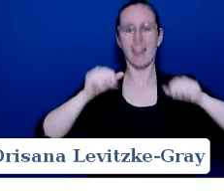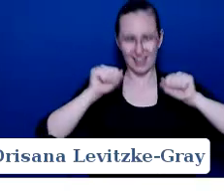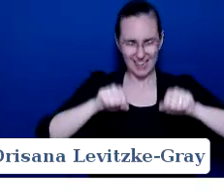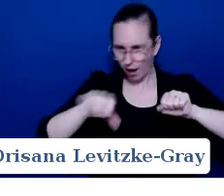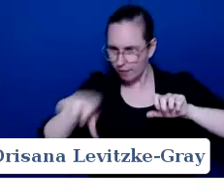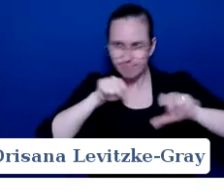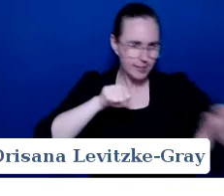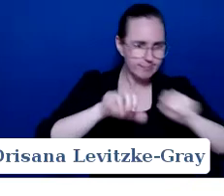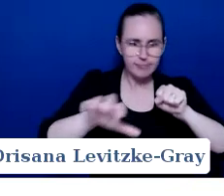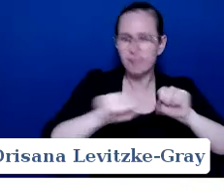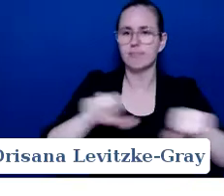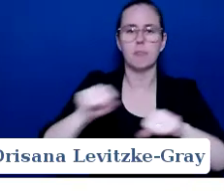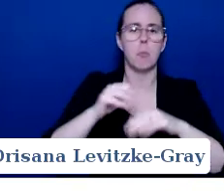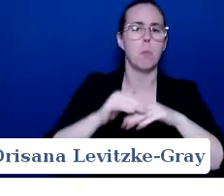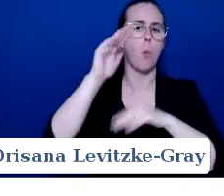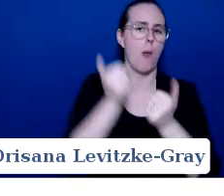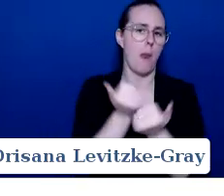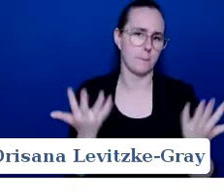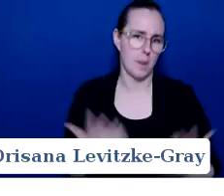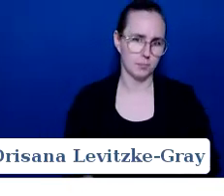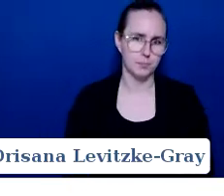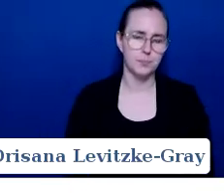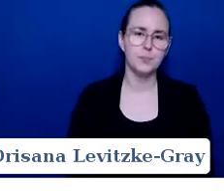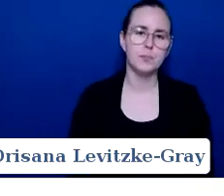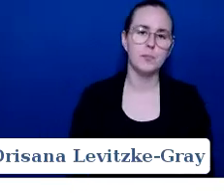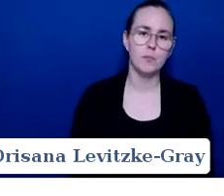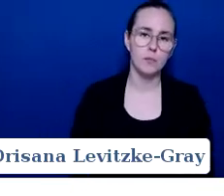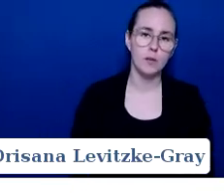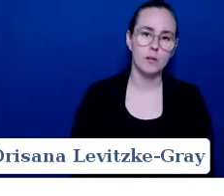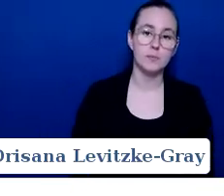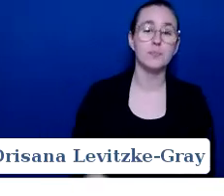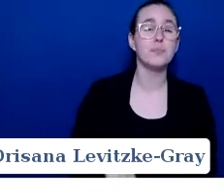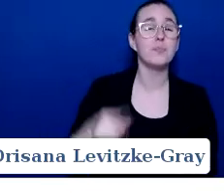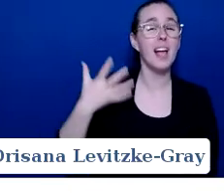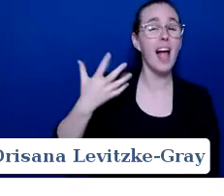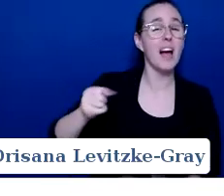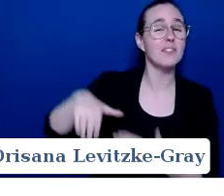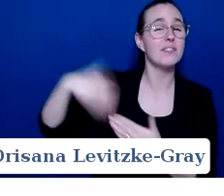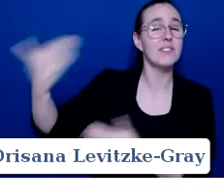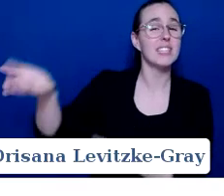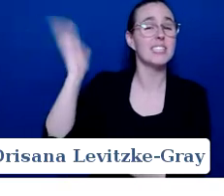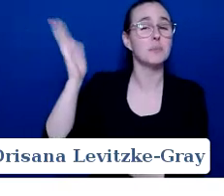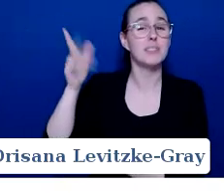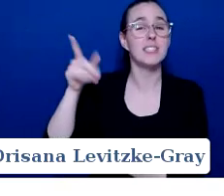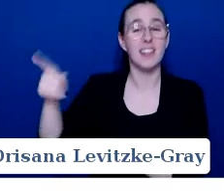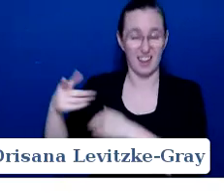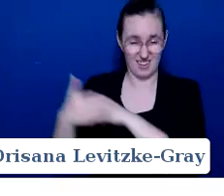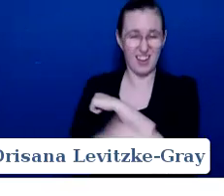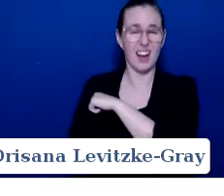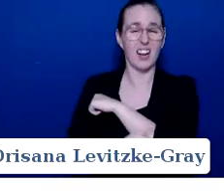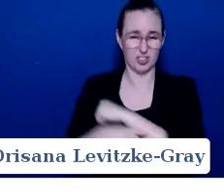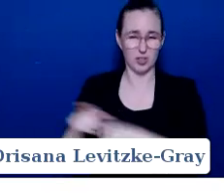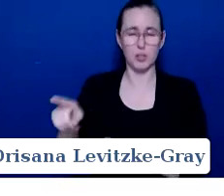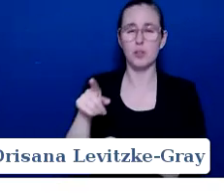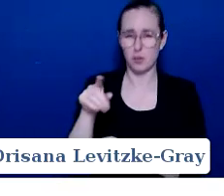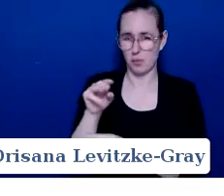from Mauritania will speak more about the similar experience. But the trajectory of Morocco was to develop